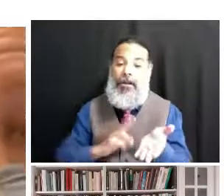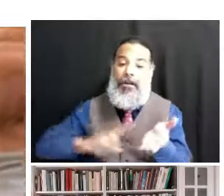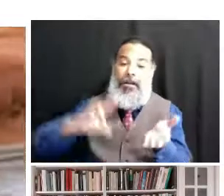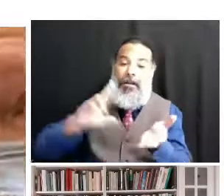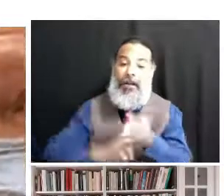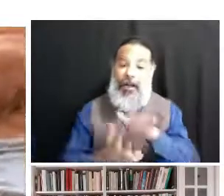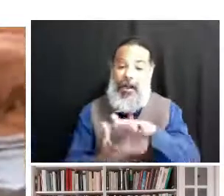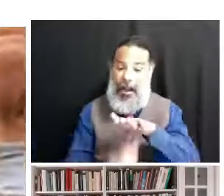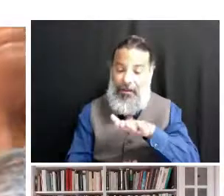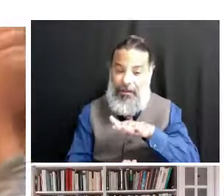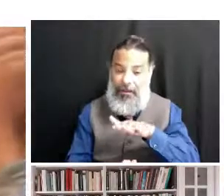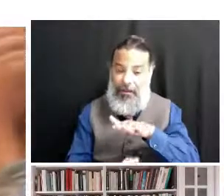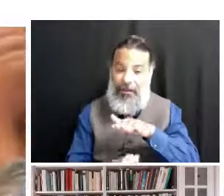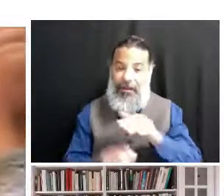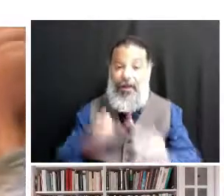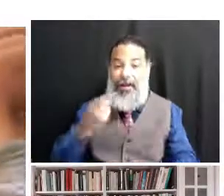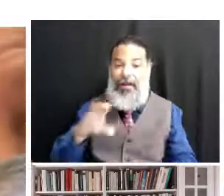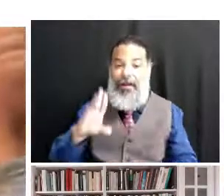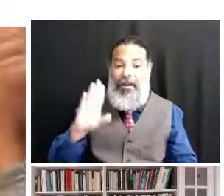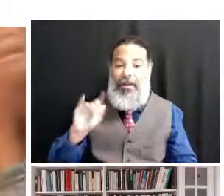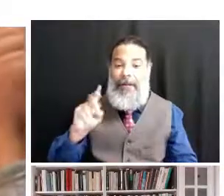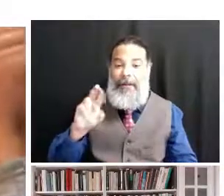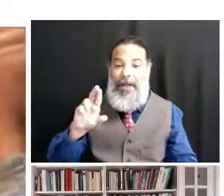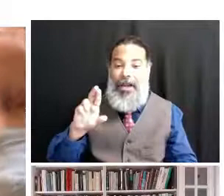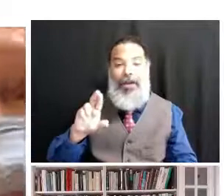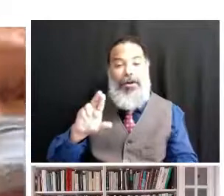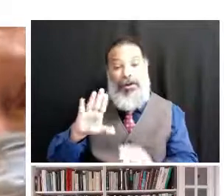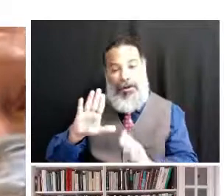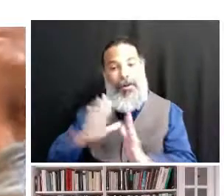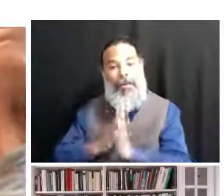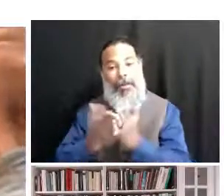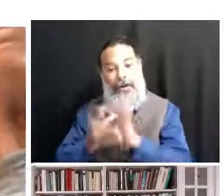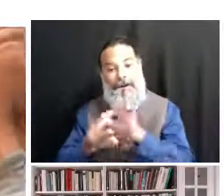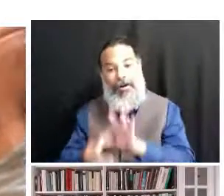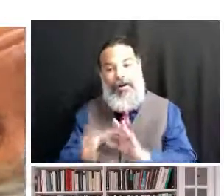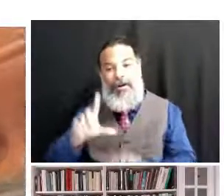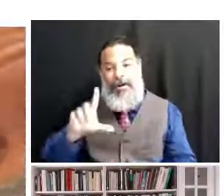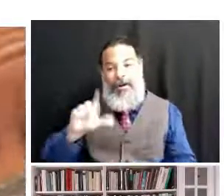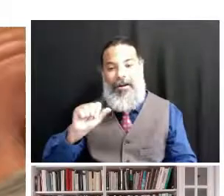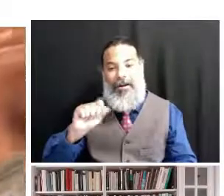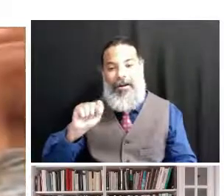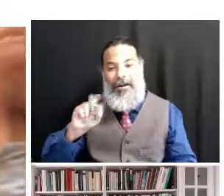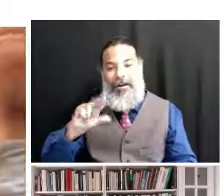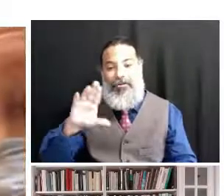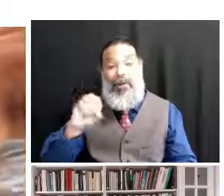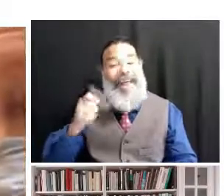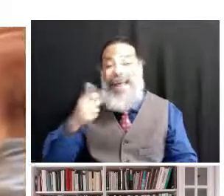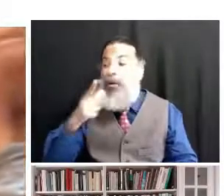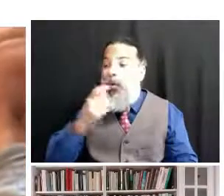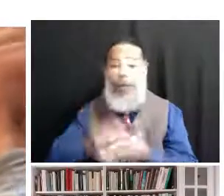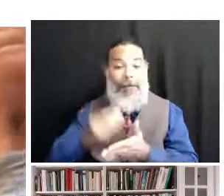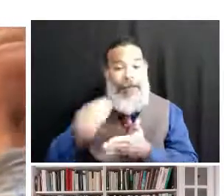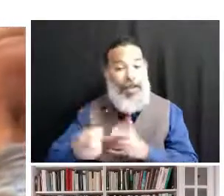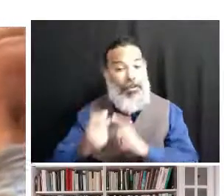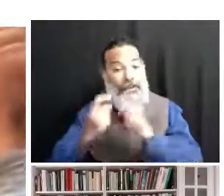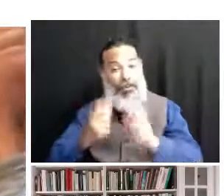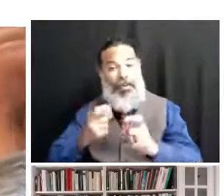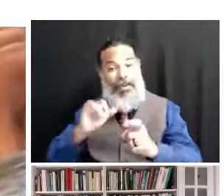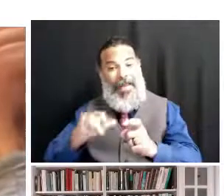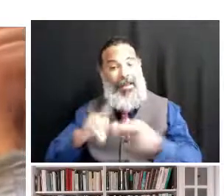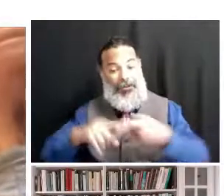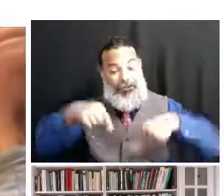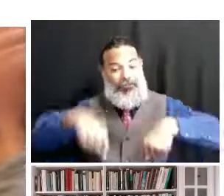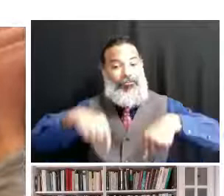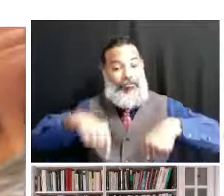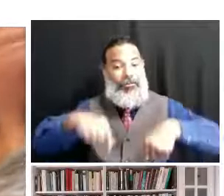copy of Dr. Baker's book on Latrobe for everybody who buys a light and contributes it to the